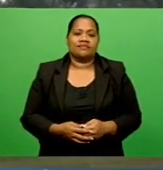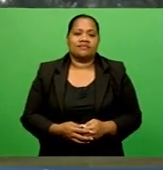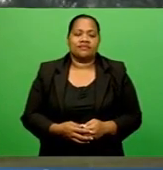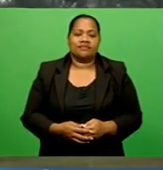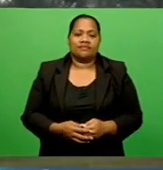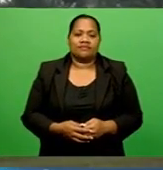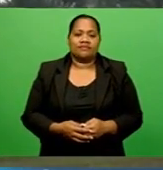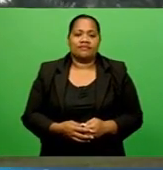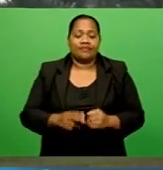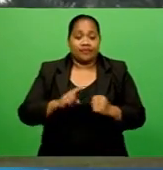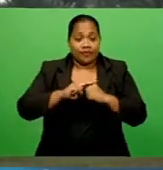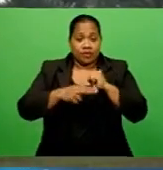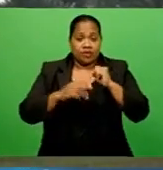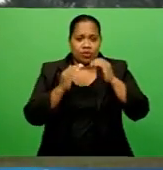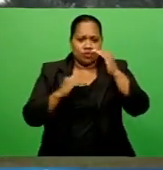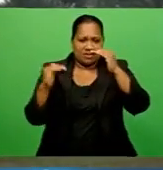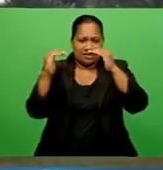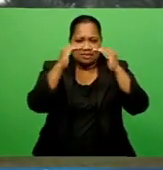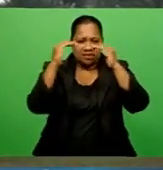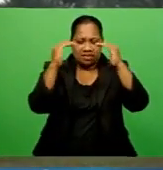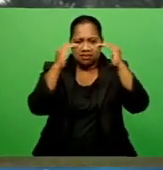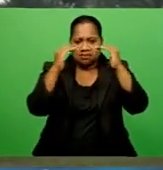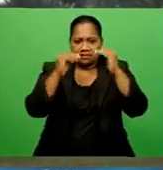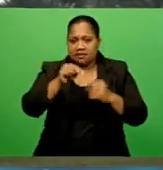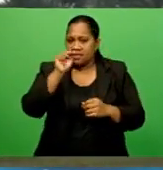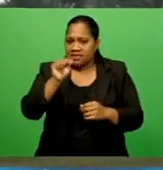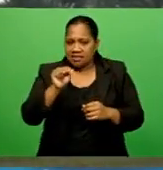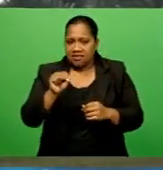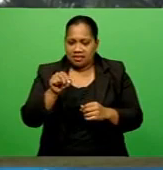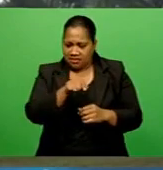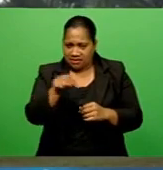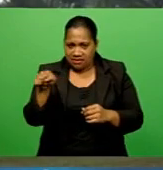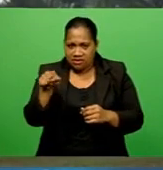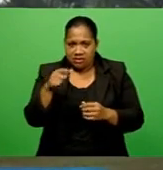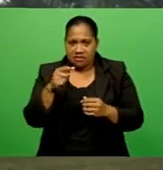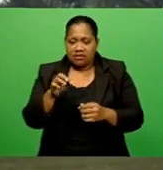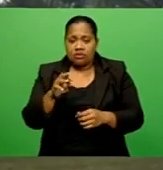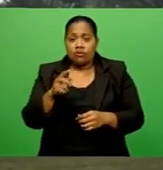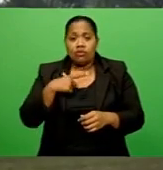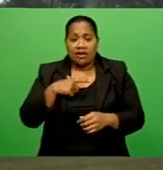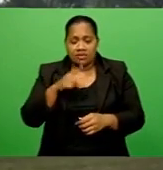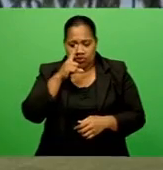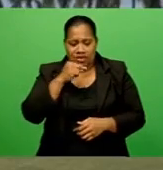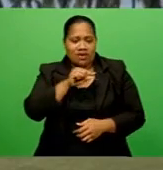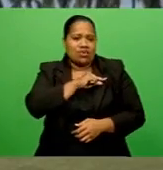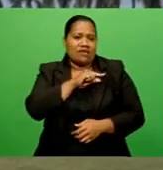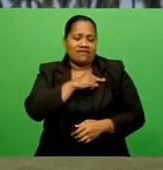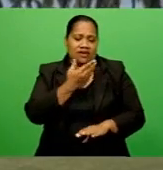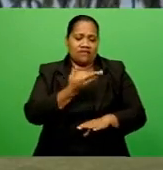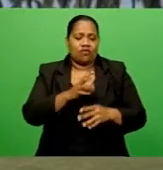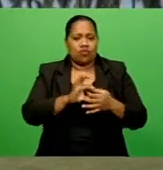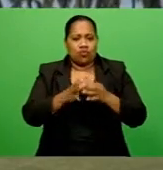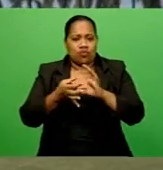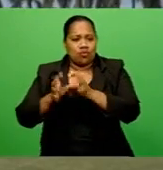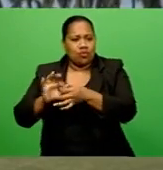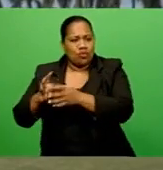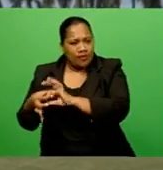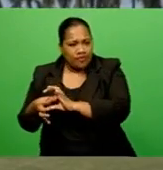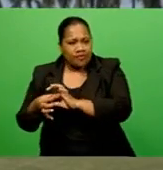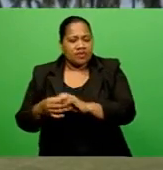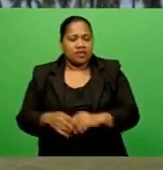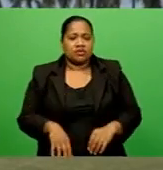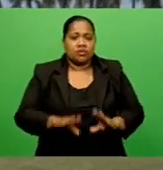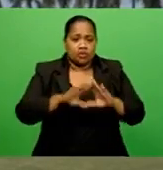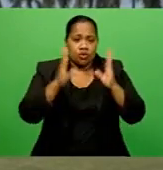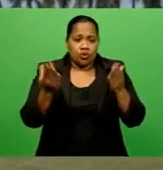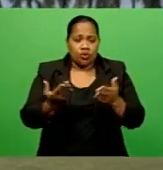New standards have to be met by these archers to qualify for the Olympic Games. A series of 6 competitions at our World Archery